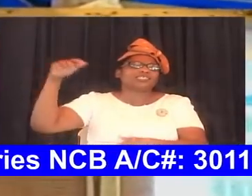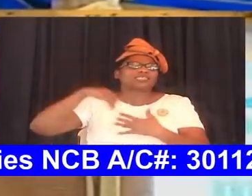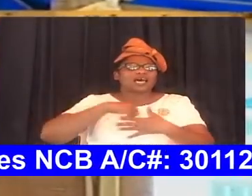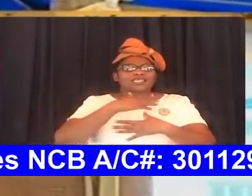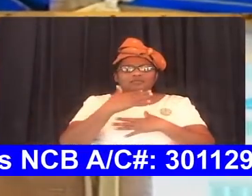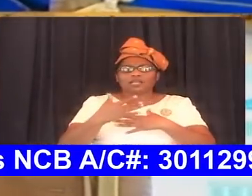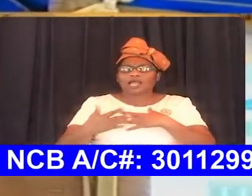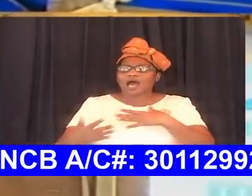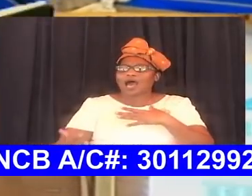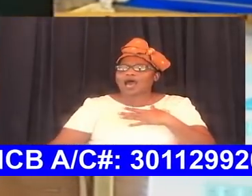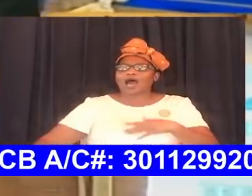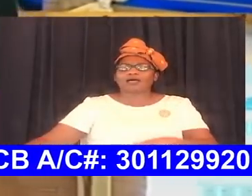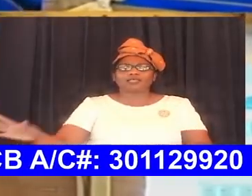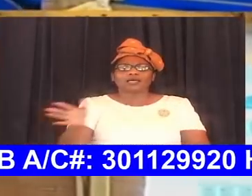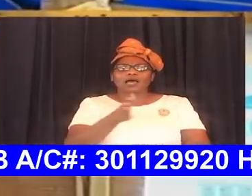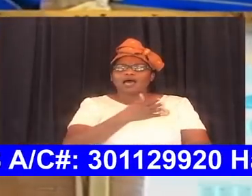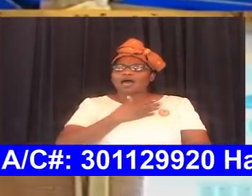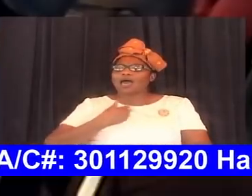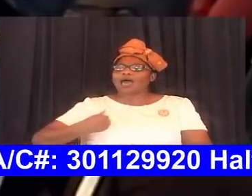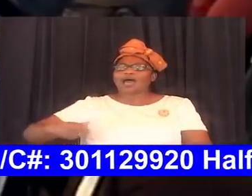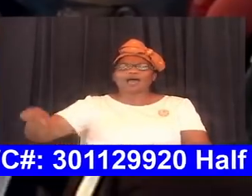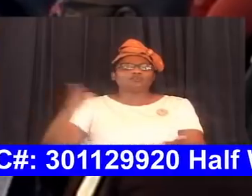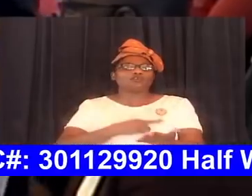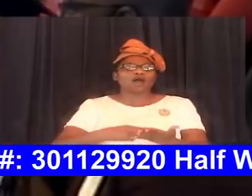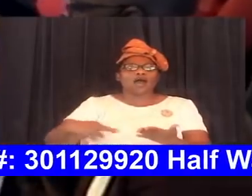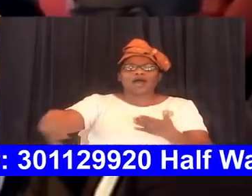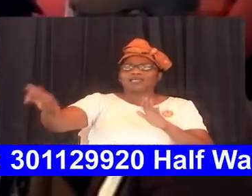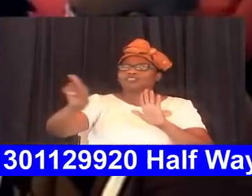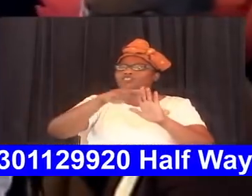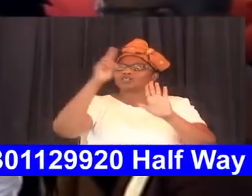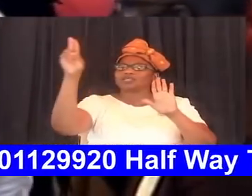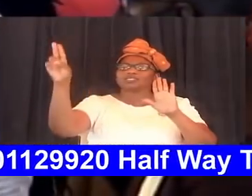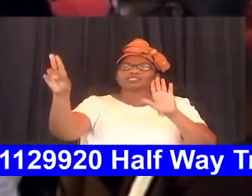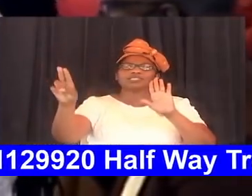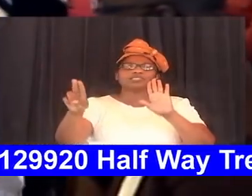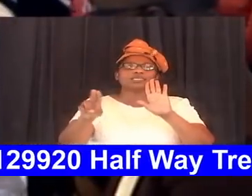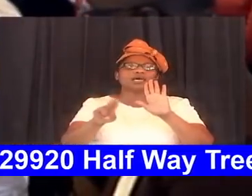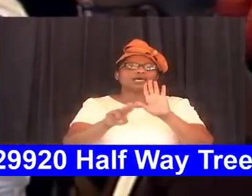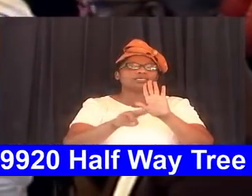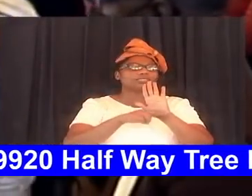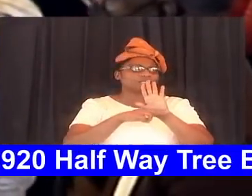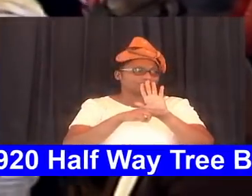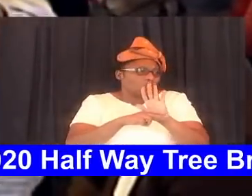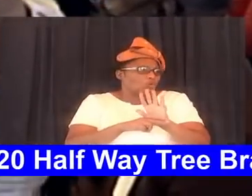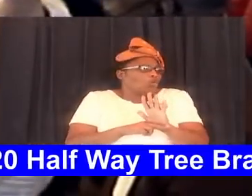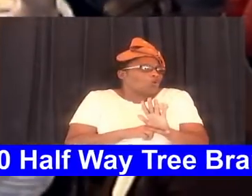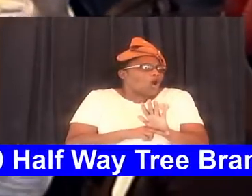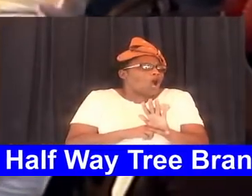Jesus' blood and his righteousness.